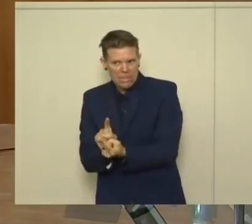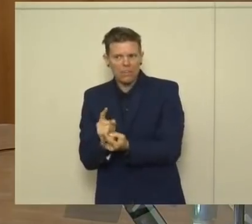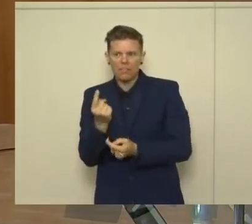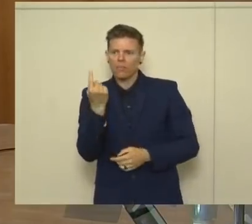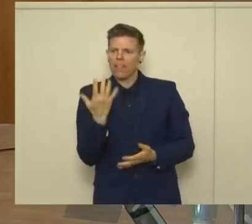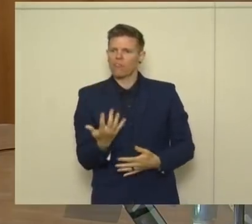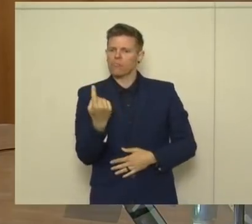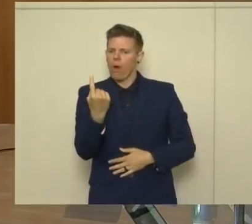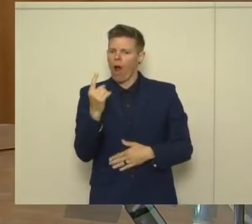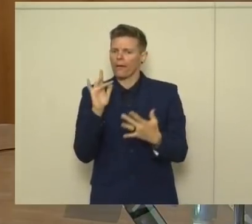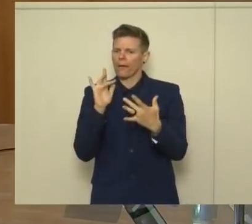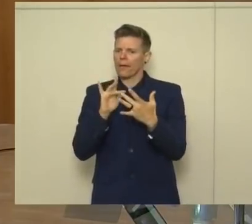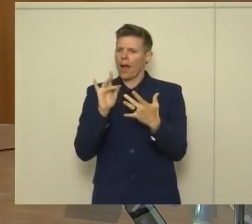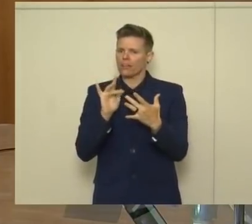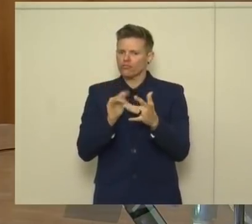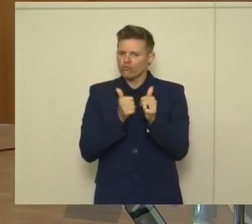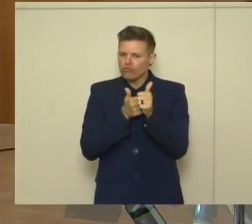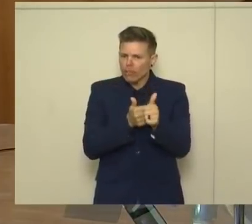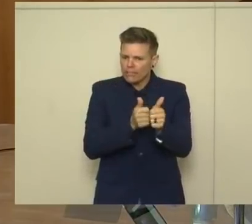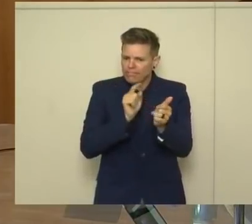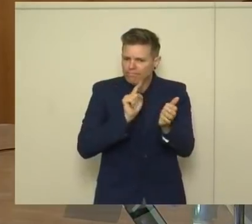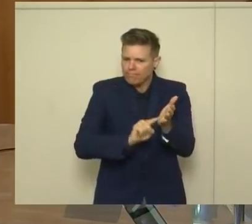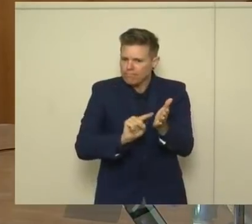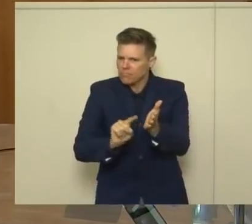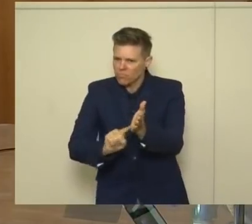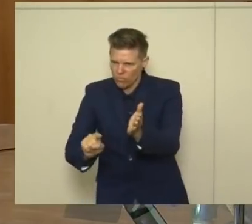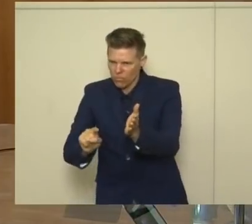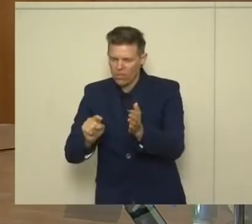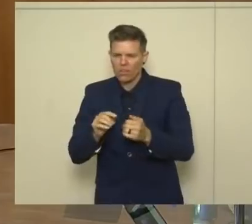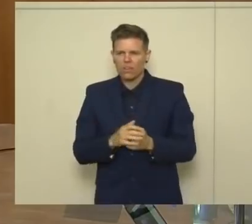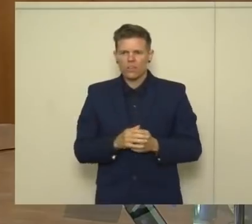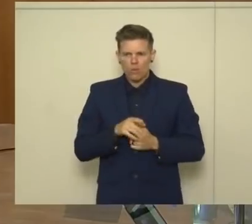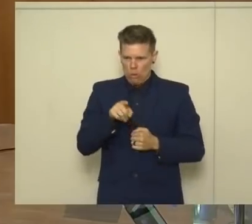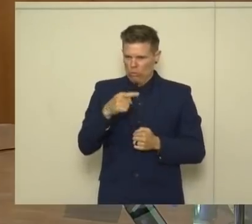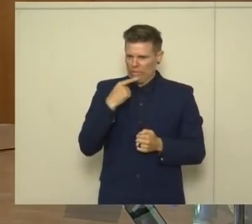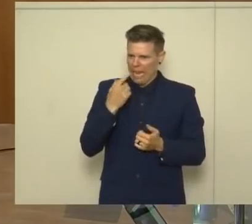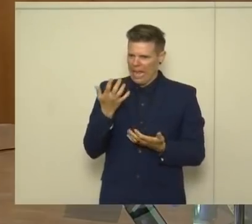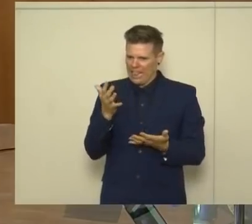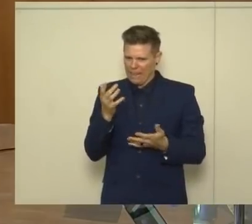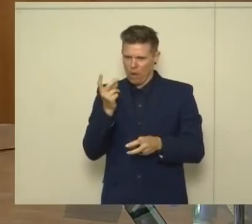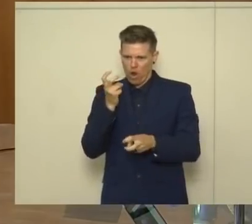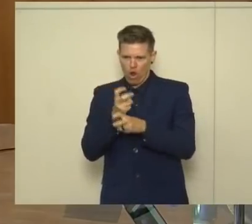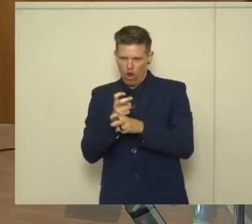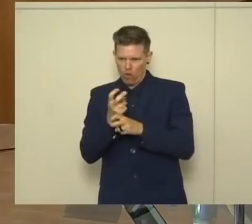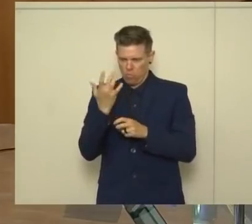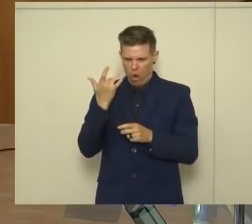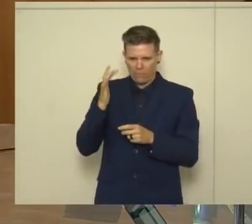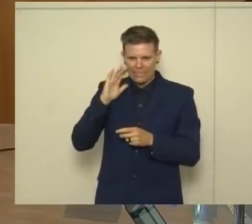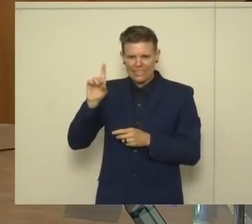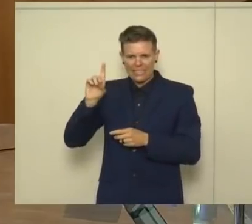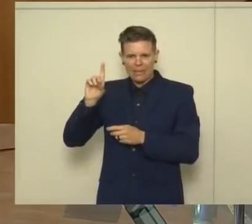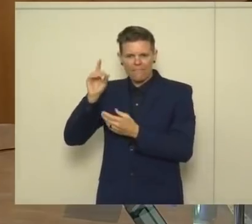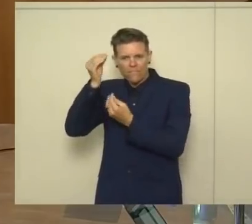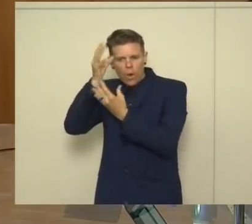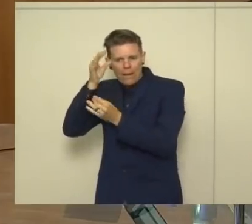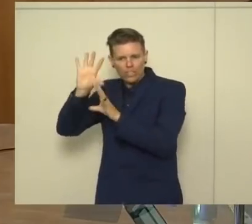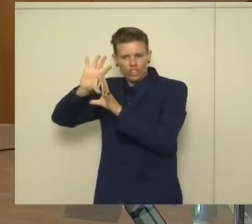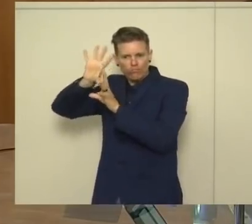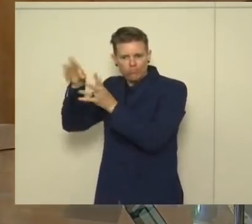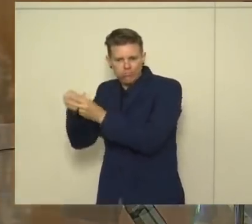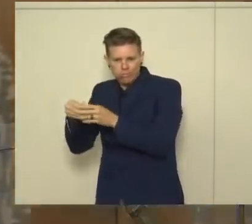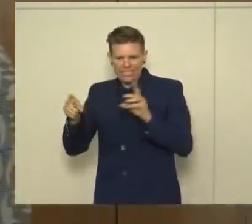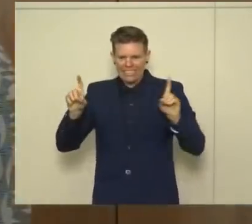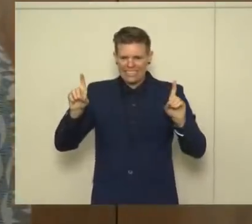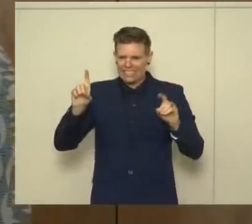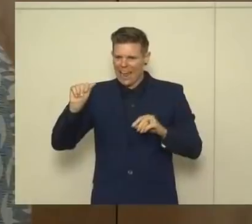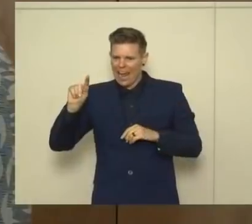2 different databases. Can you explain why we're not meeting the contact tracing gating criteria?